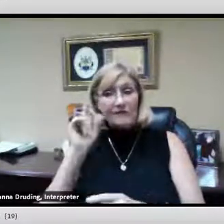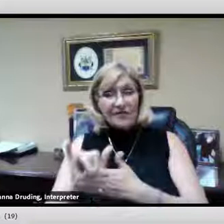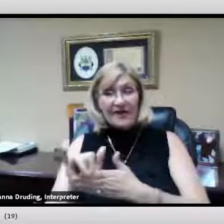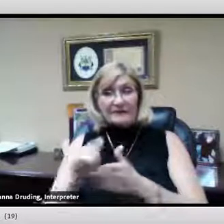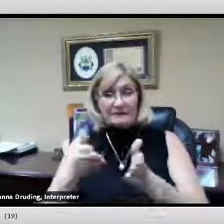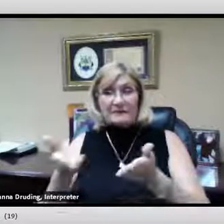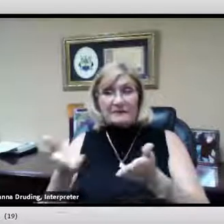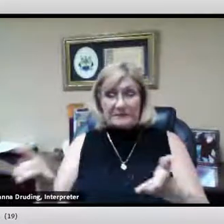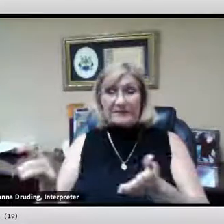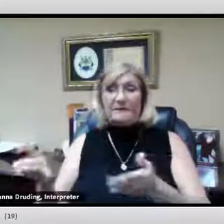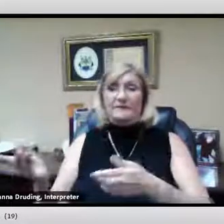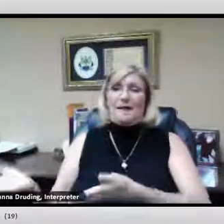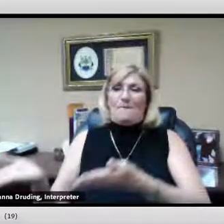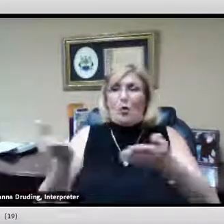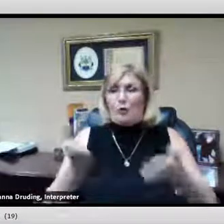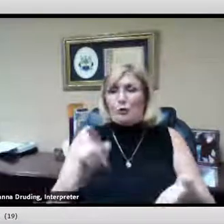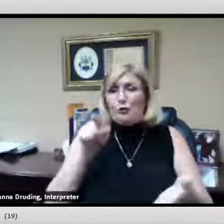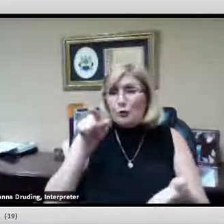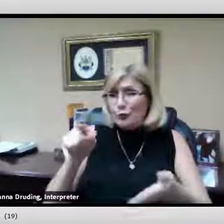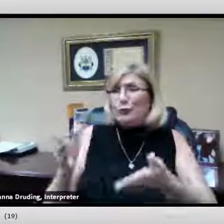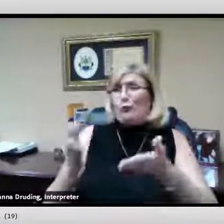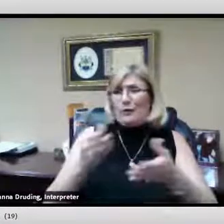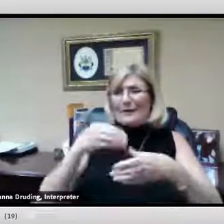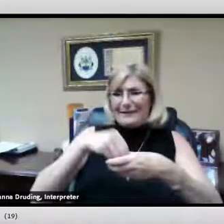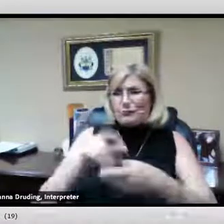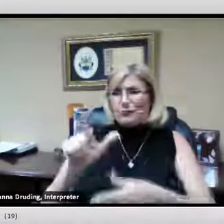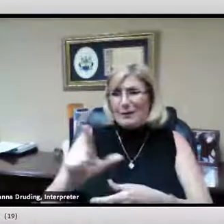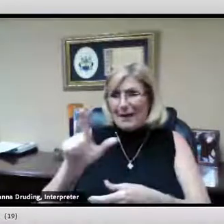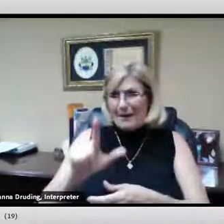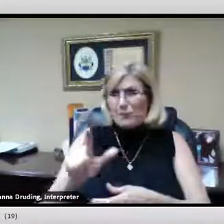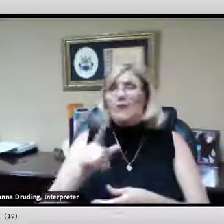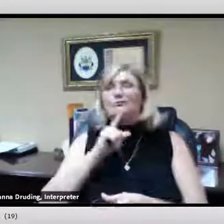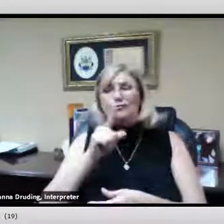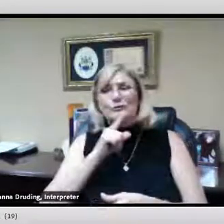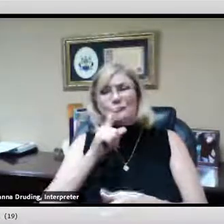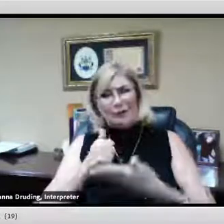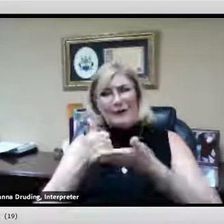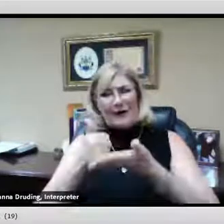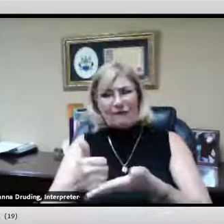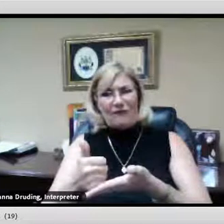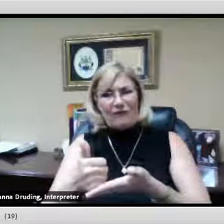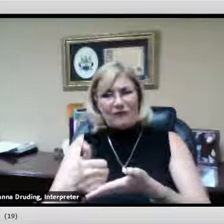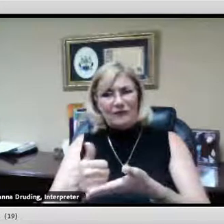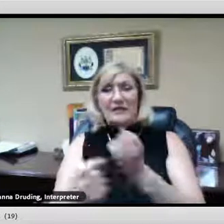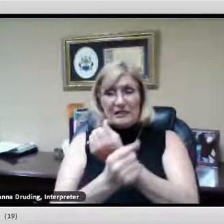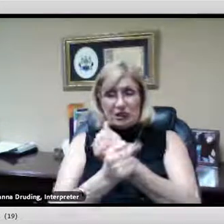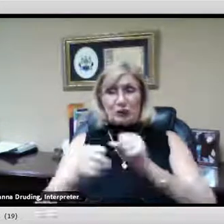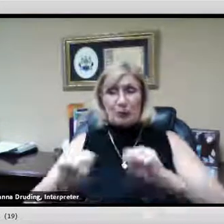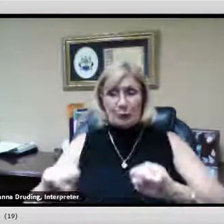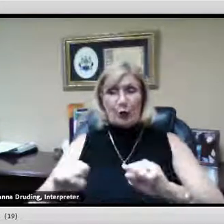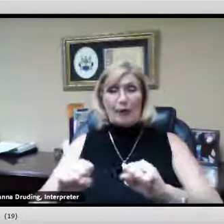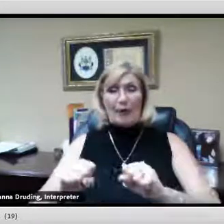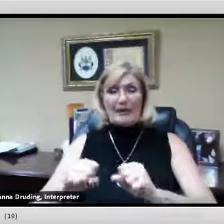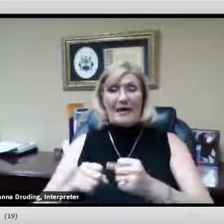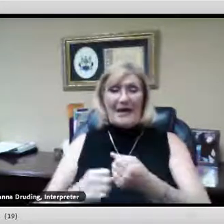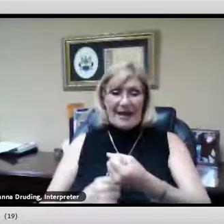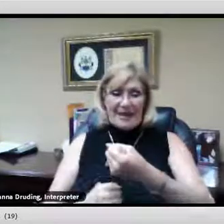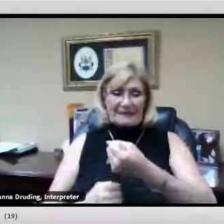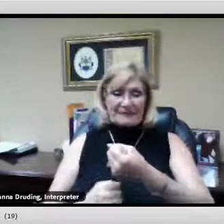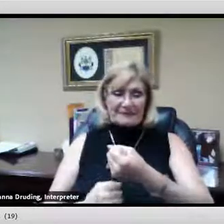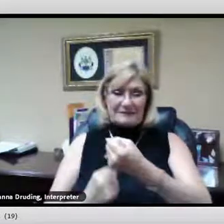to turn that kind of responsibility over to someone else is very, very helpful. Security and stability of the public